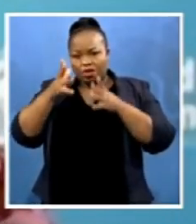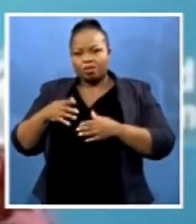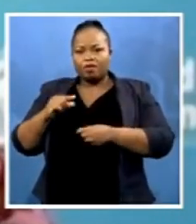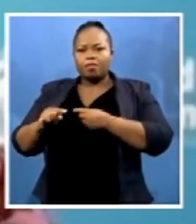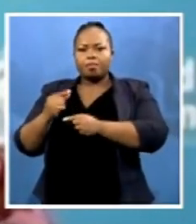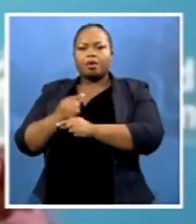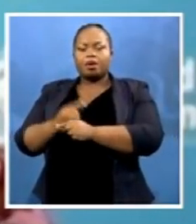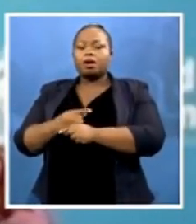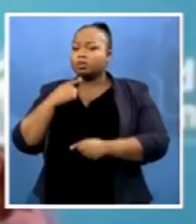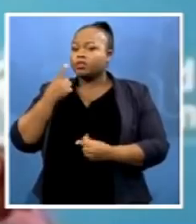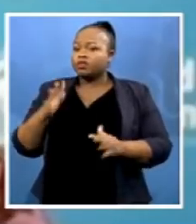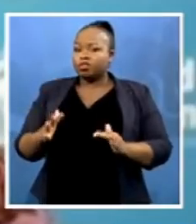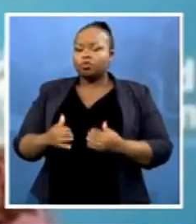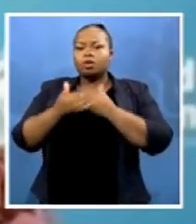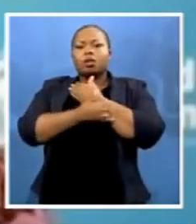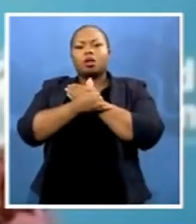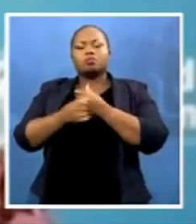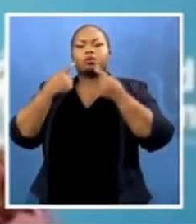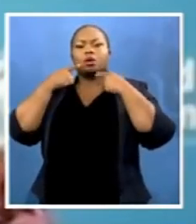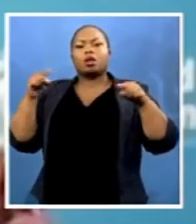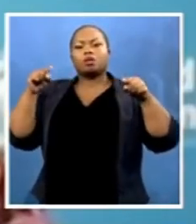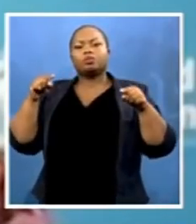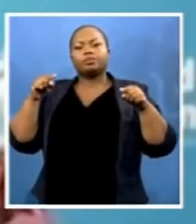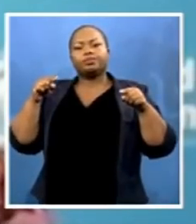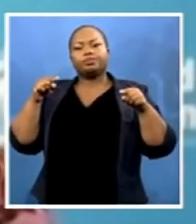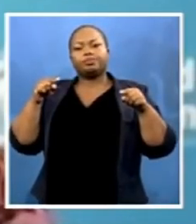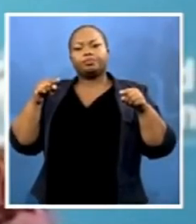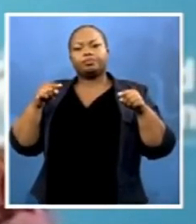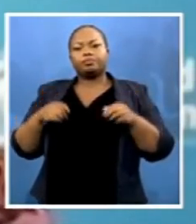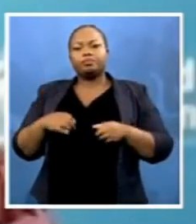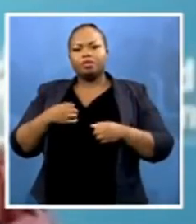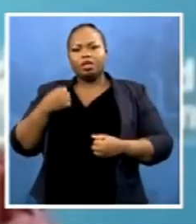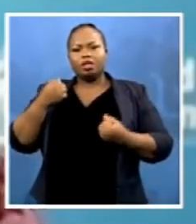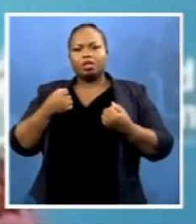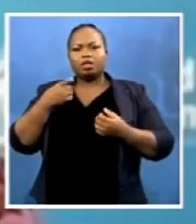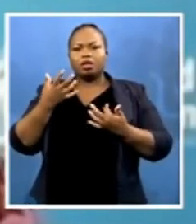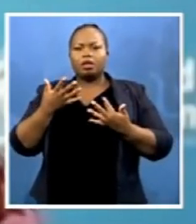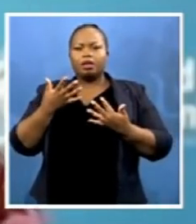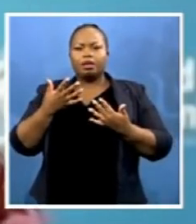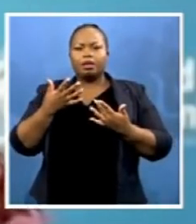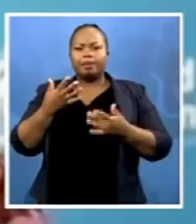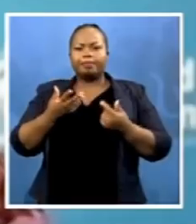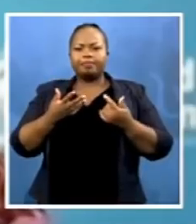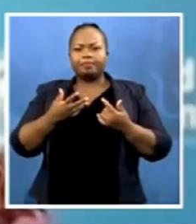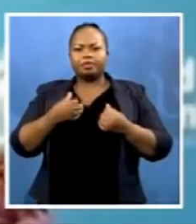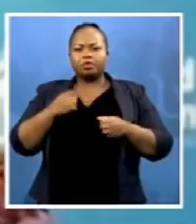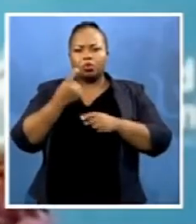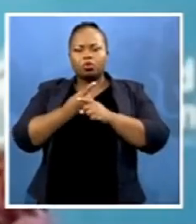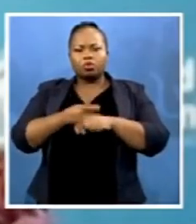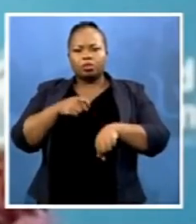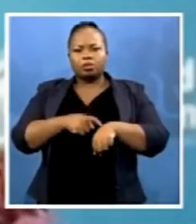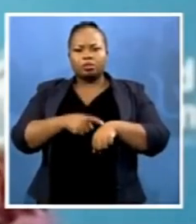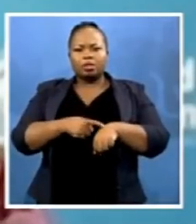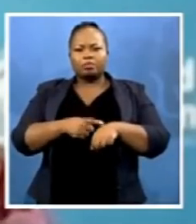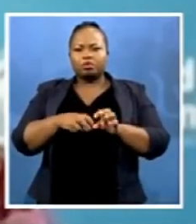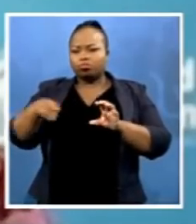announced that Accra was being locked down, there was a grace period in which people traveled out of the city and therefore managed to